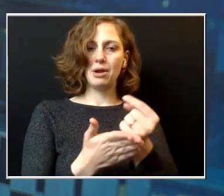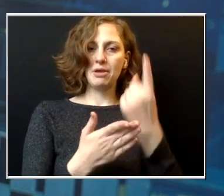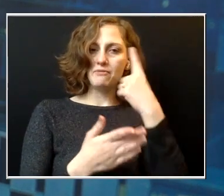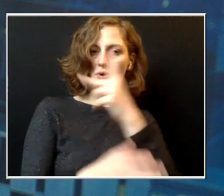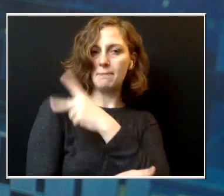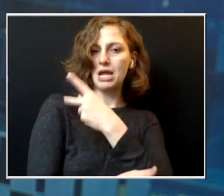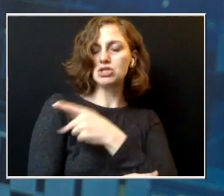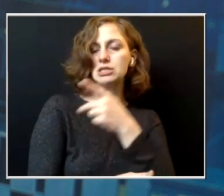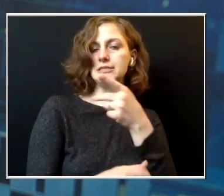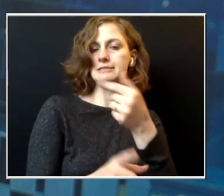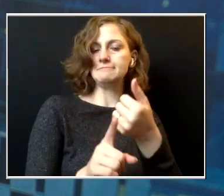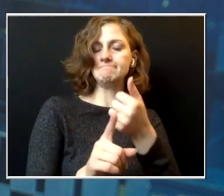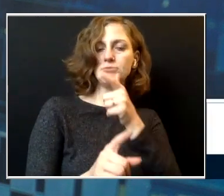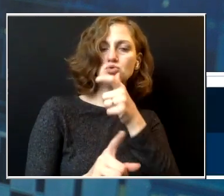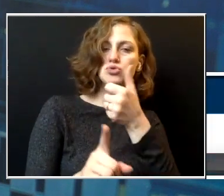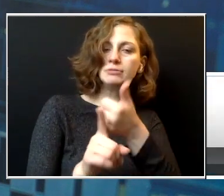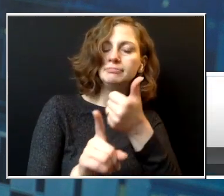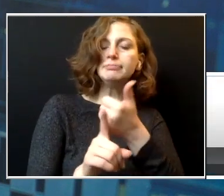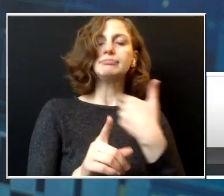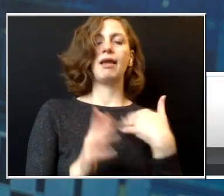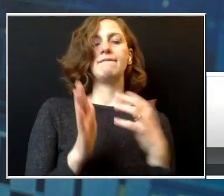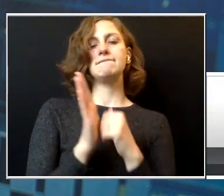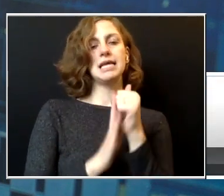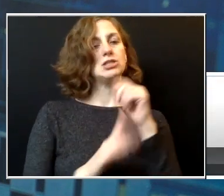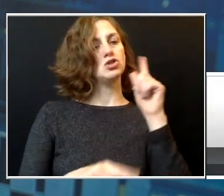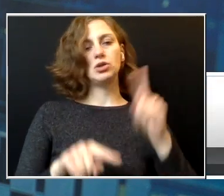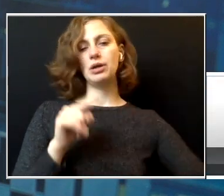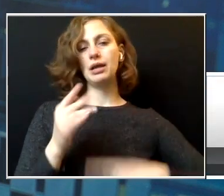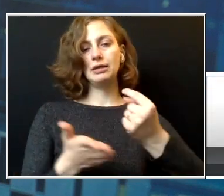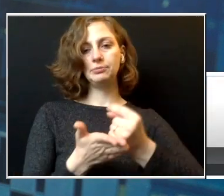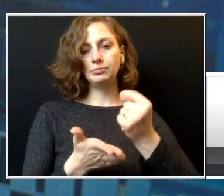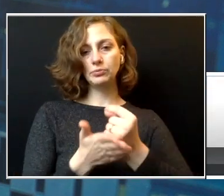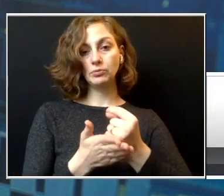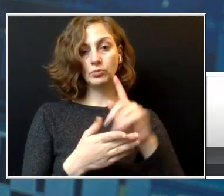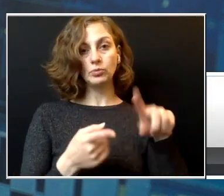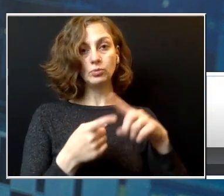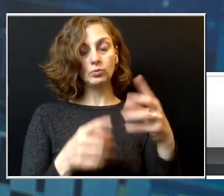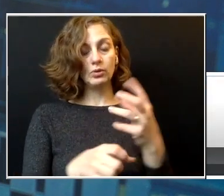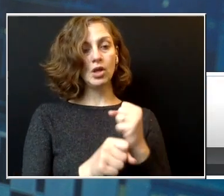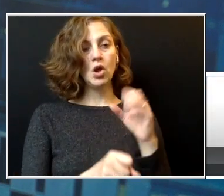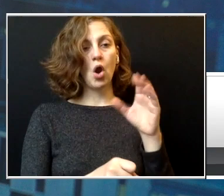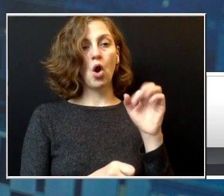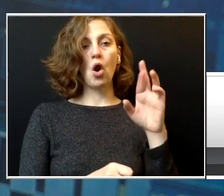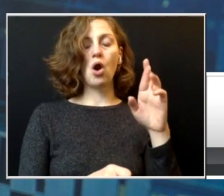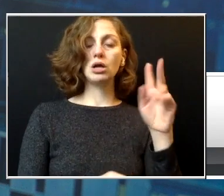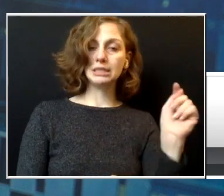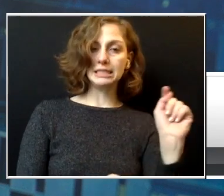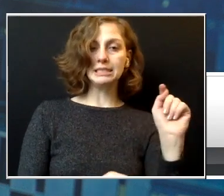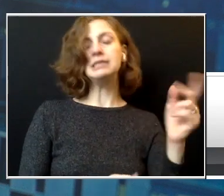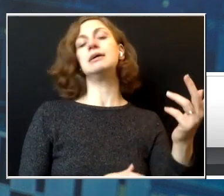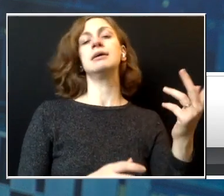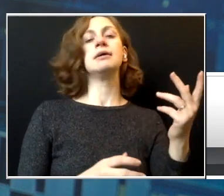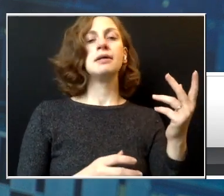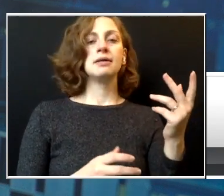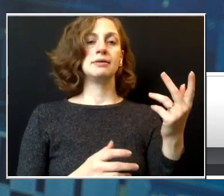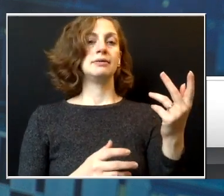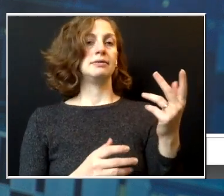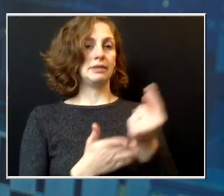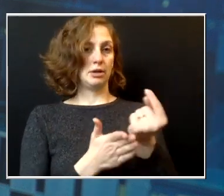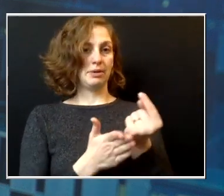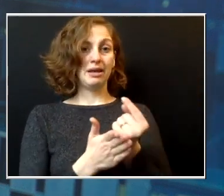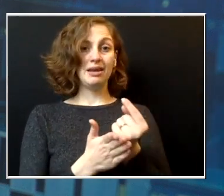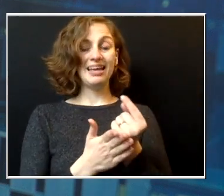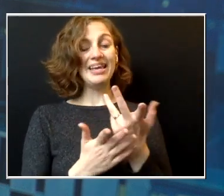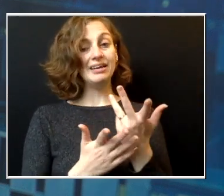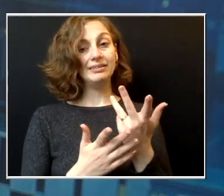otherwise untreatable cancers. So when you get CAR T therapy, your likelihood of death from your cancer is almost 100%. The chance of